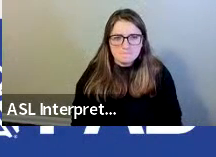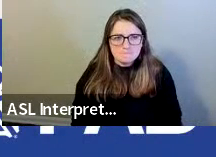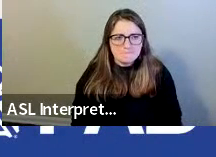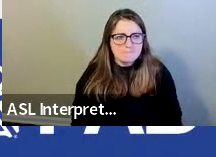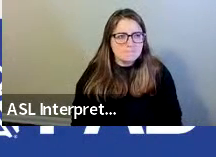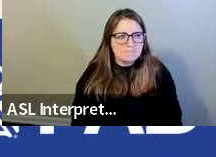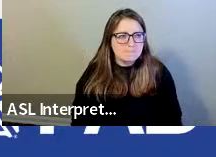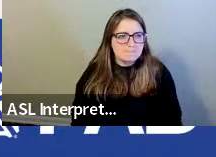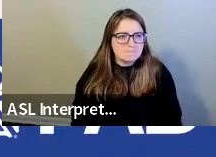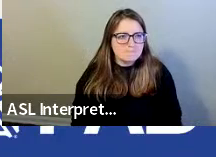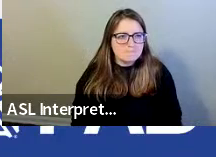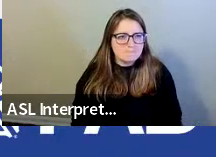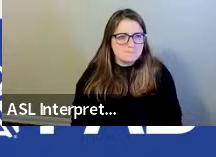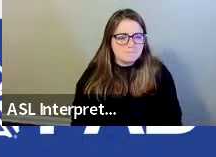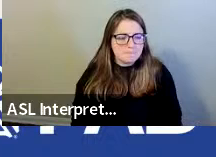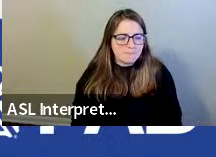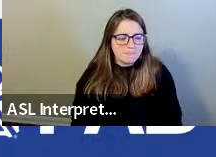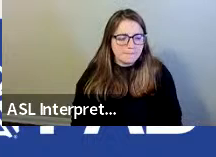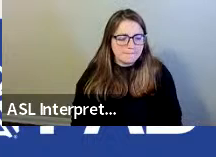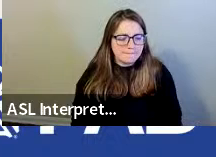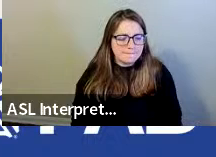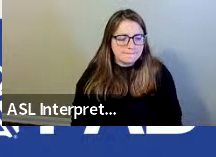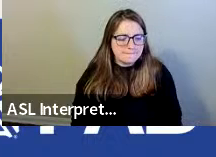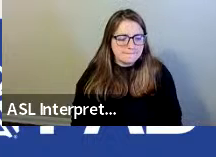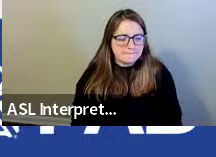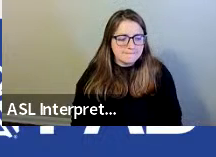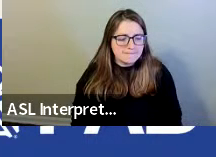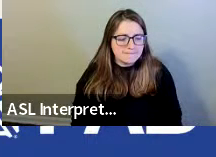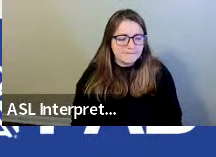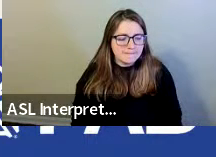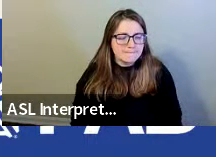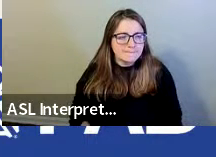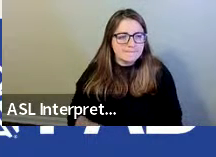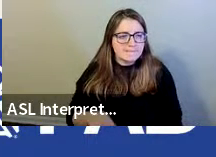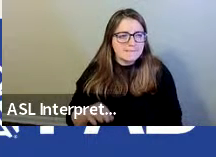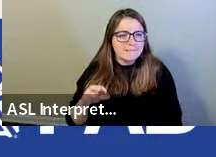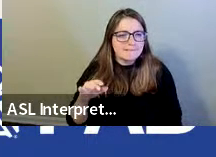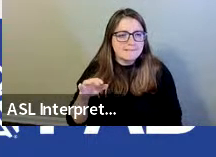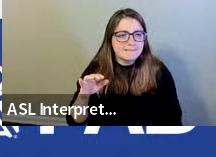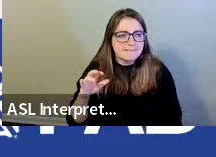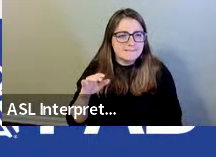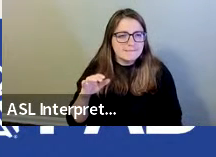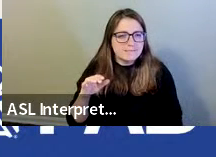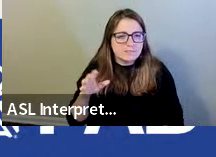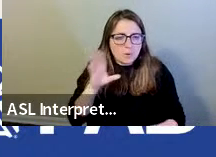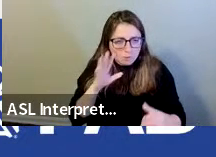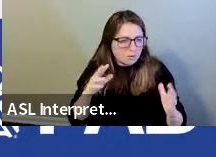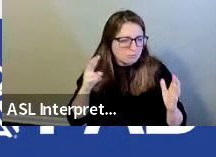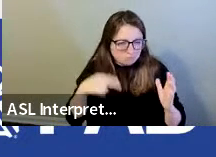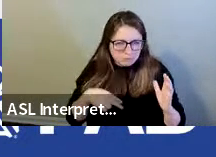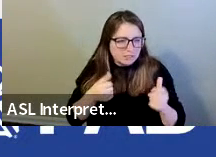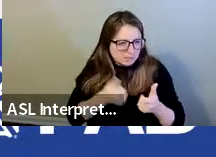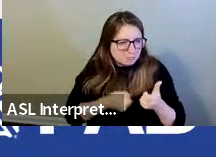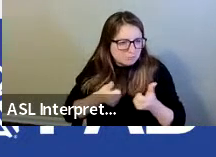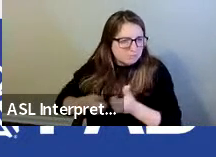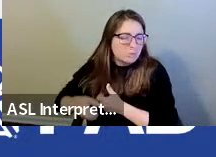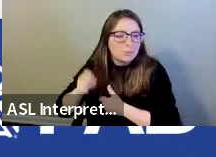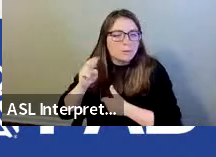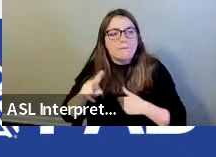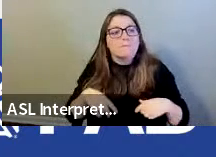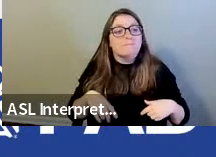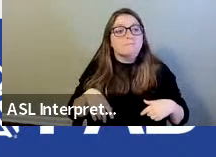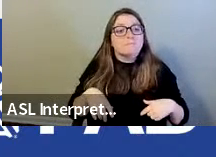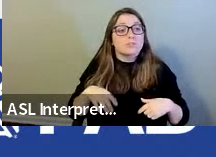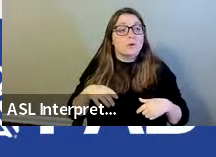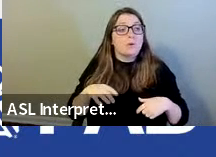Okay, so this is, again, just the descriptions. We're going to read through these together one by one. So outcome category 1, this is a